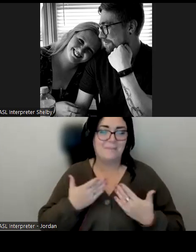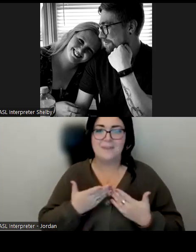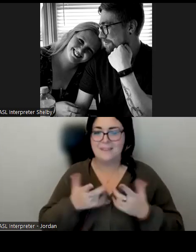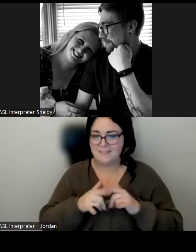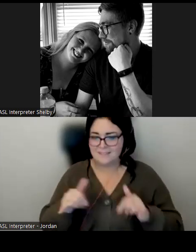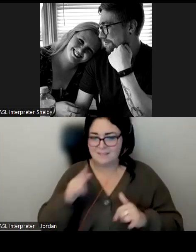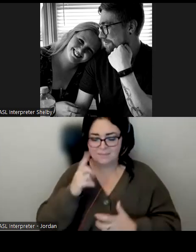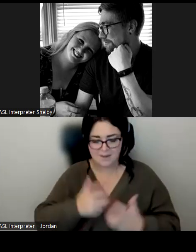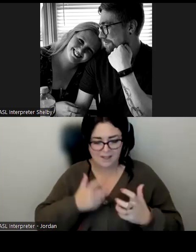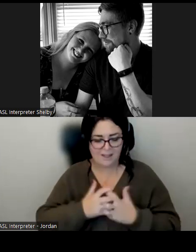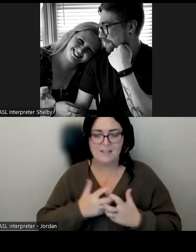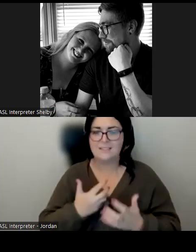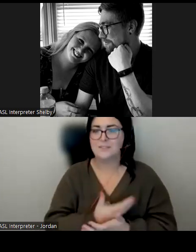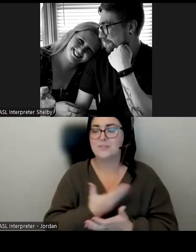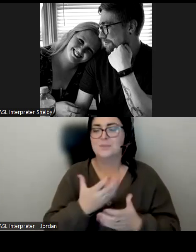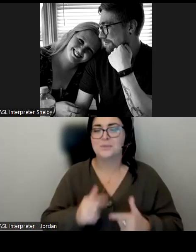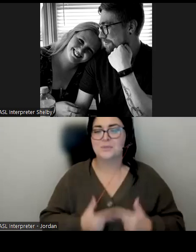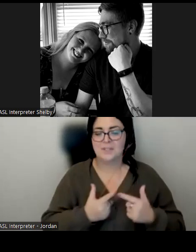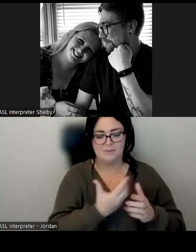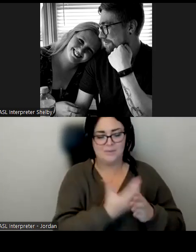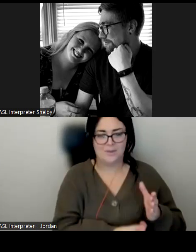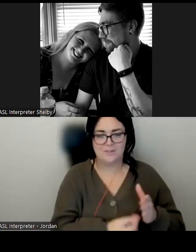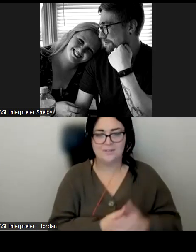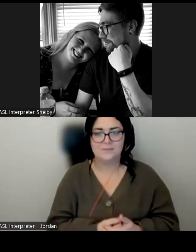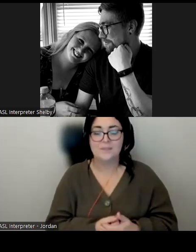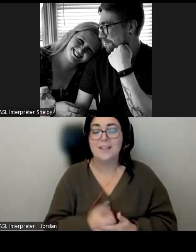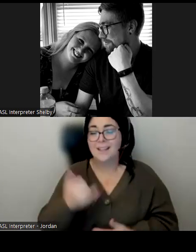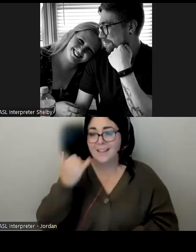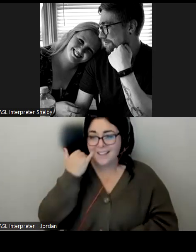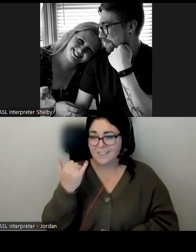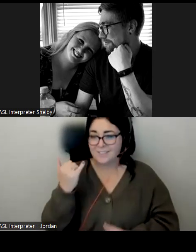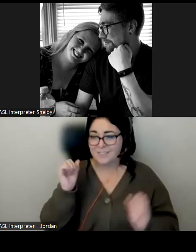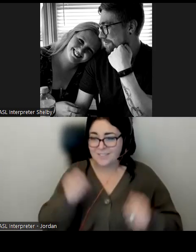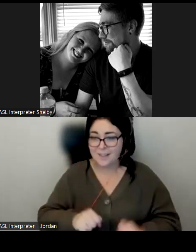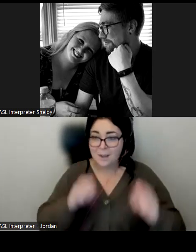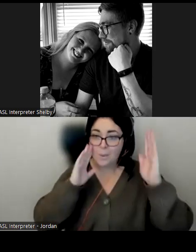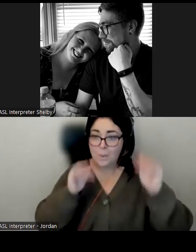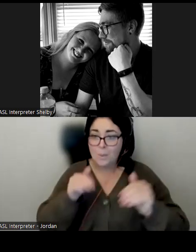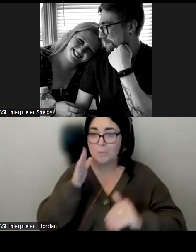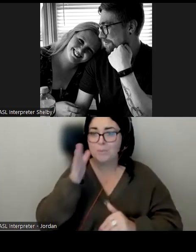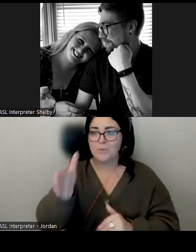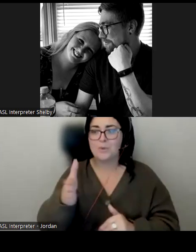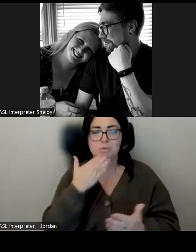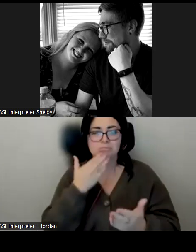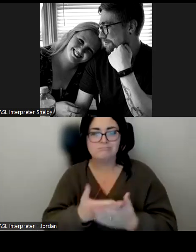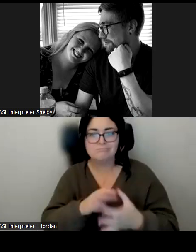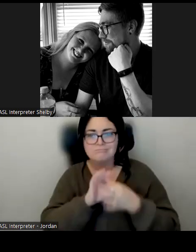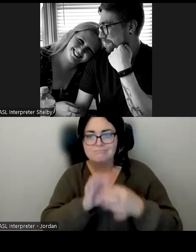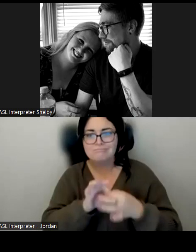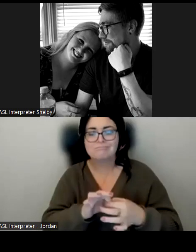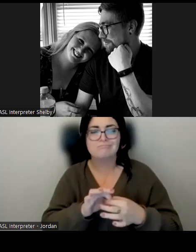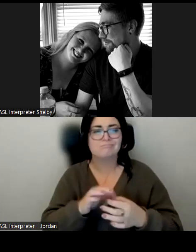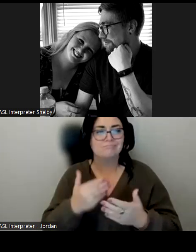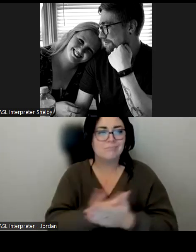adjusting. So a person who's able to have hope for the future, and continue to build new relationships and settles into